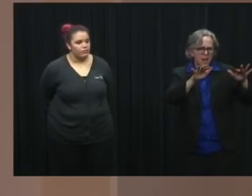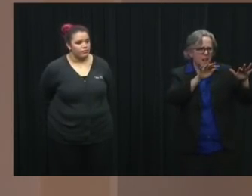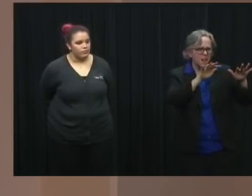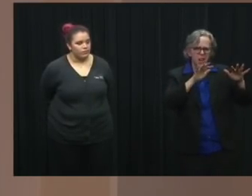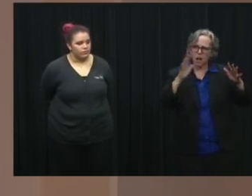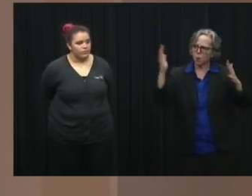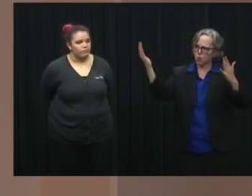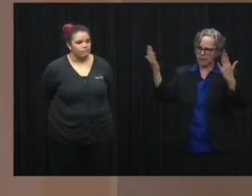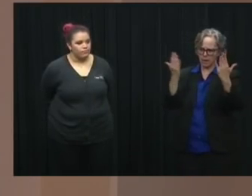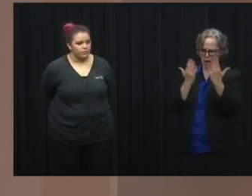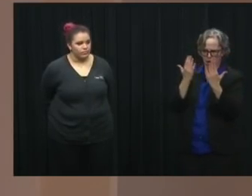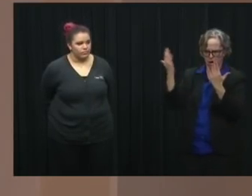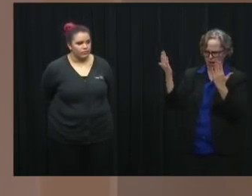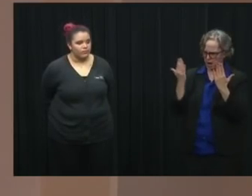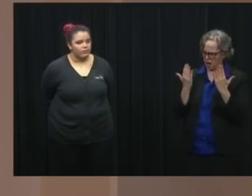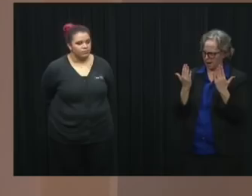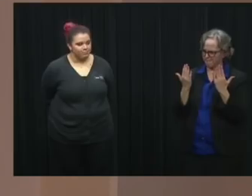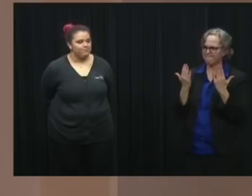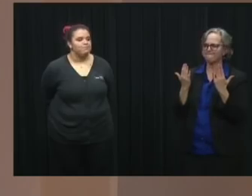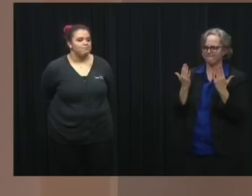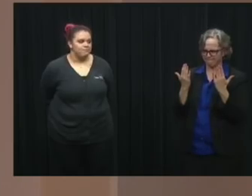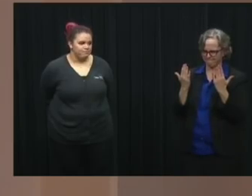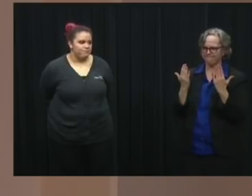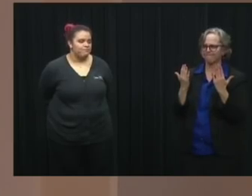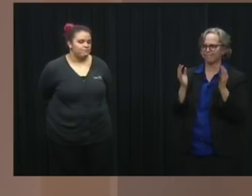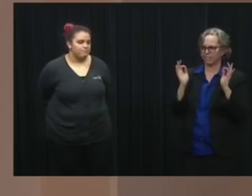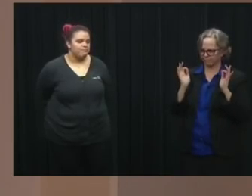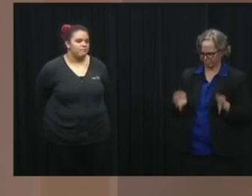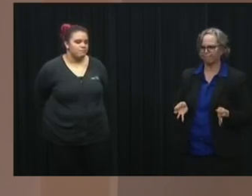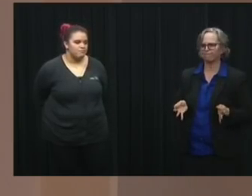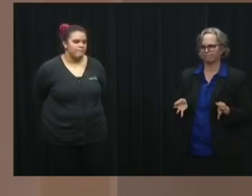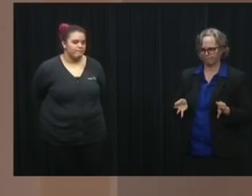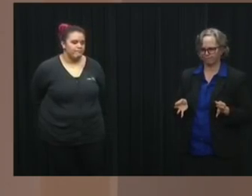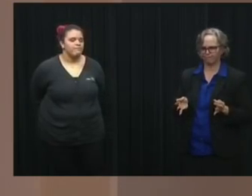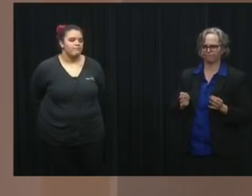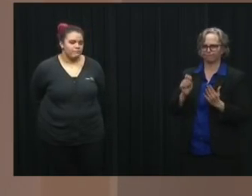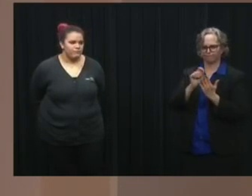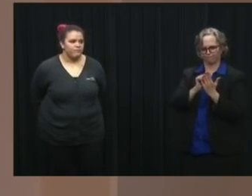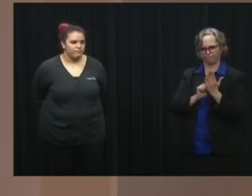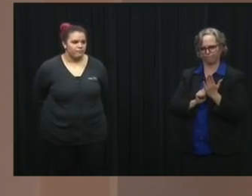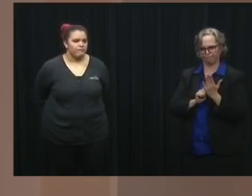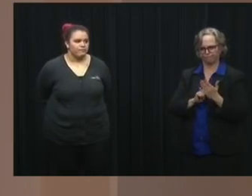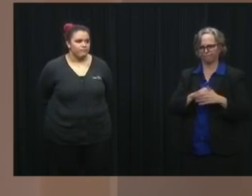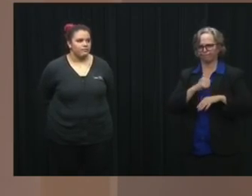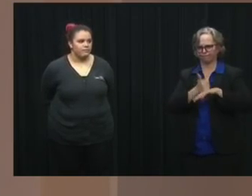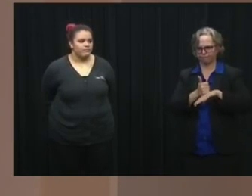we will continue to provide guidance on it, but enforcement is